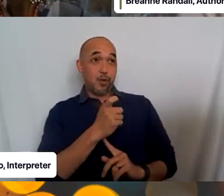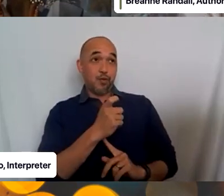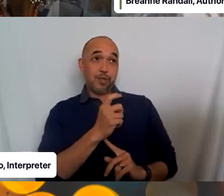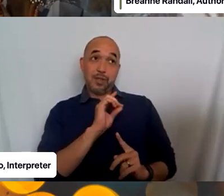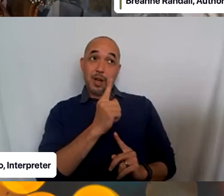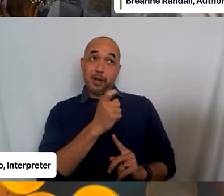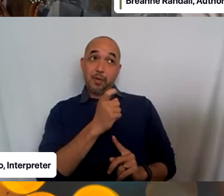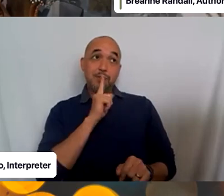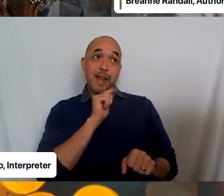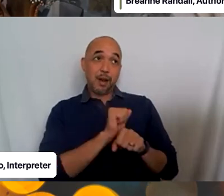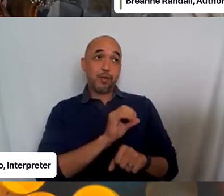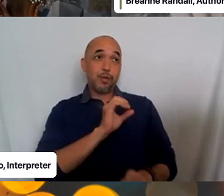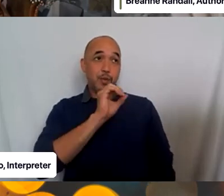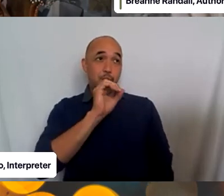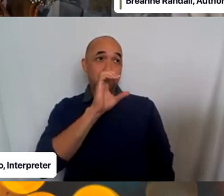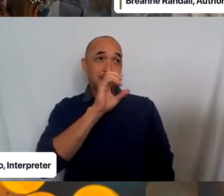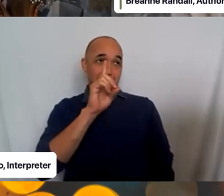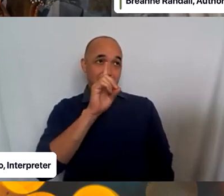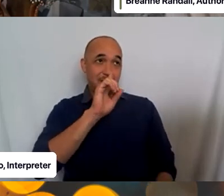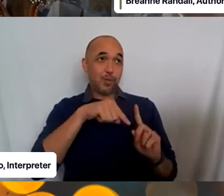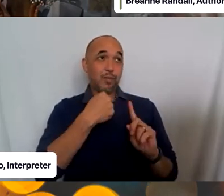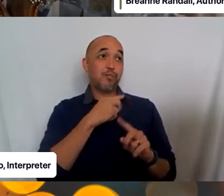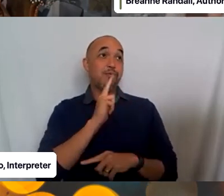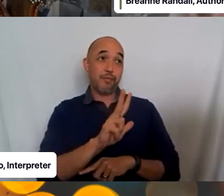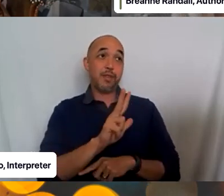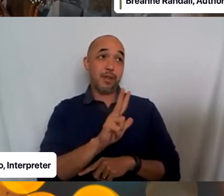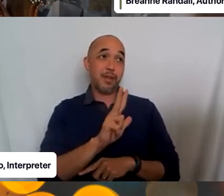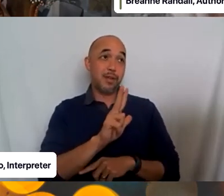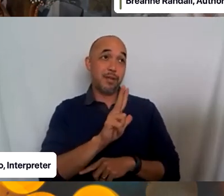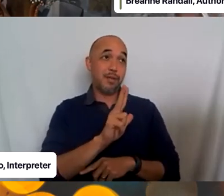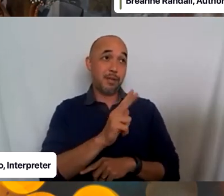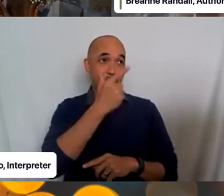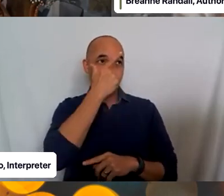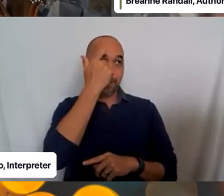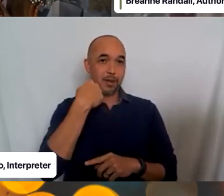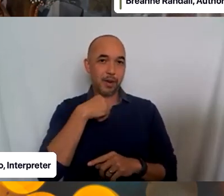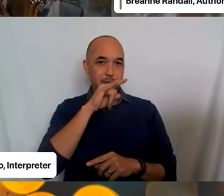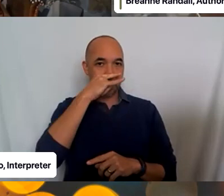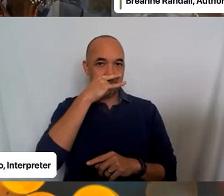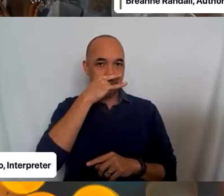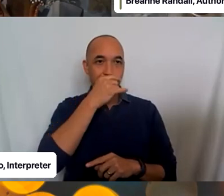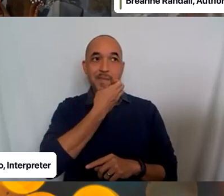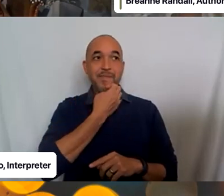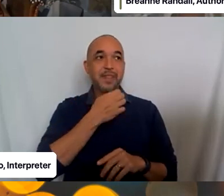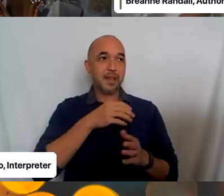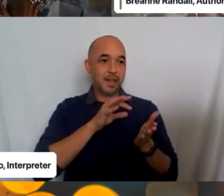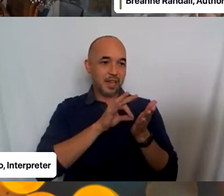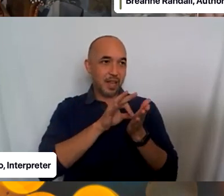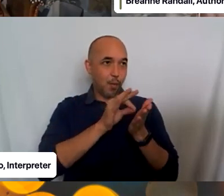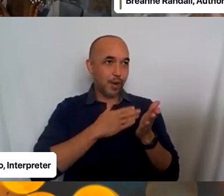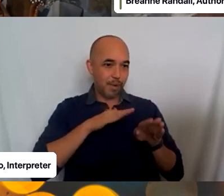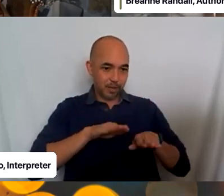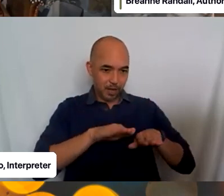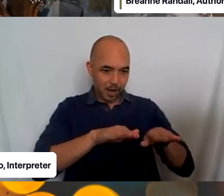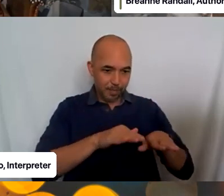with OCD when I was about 3 years old, because I was the kid, counting my steps and turning lights on and off. And I would get up